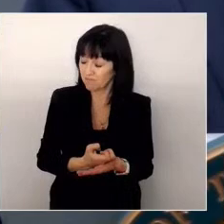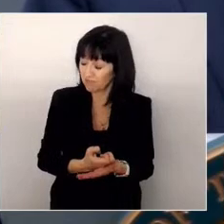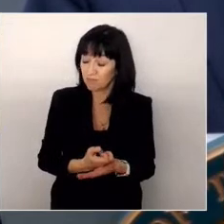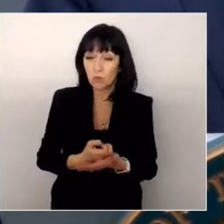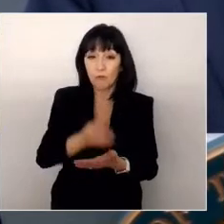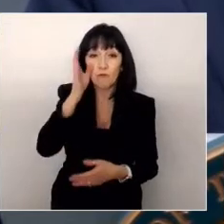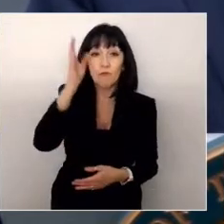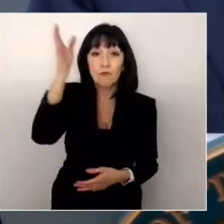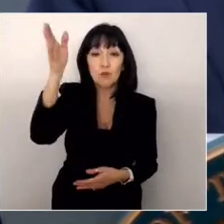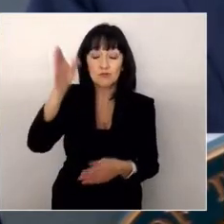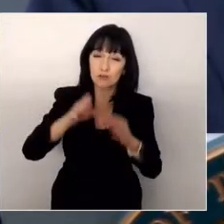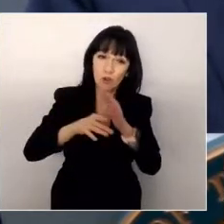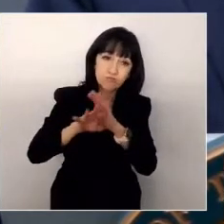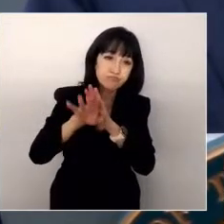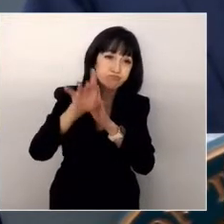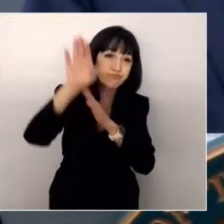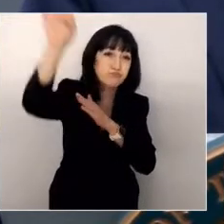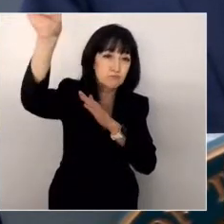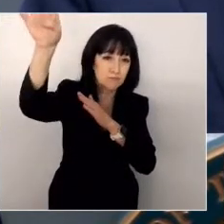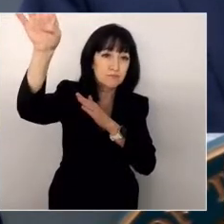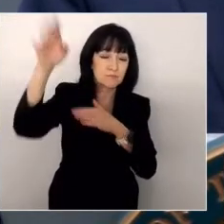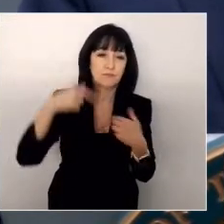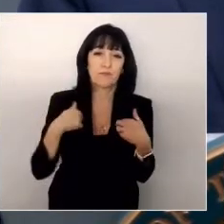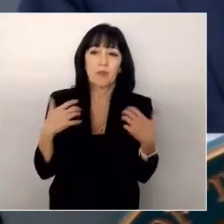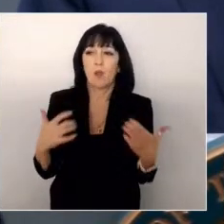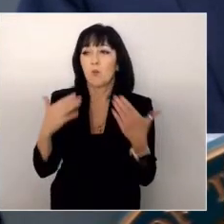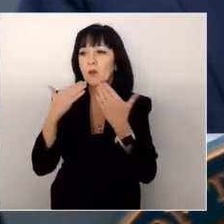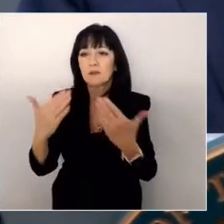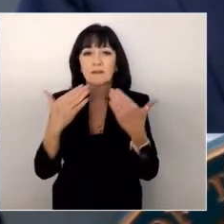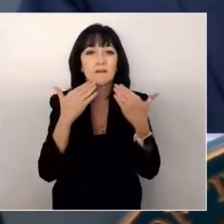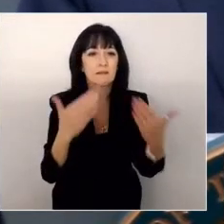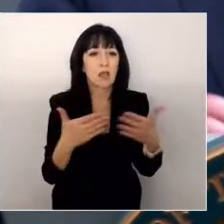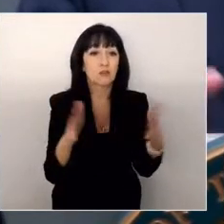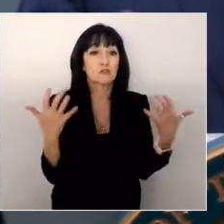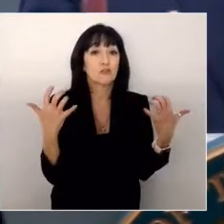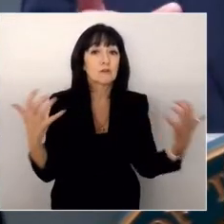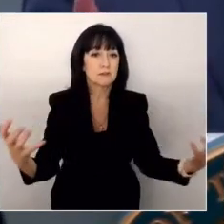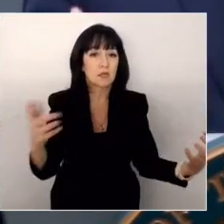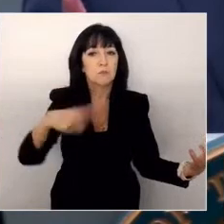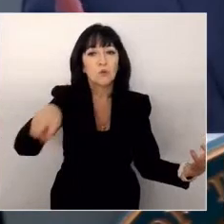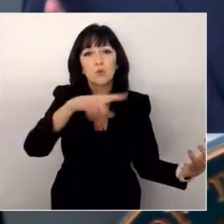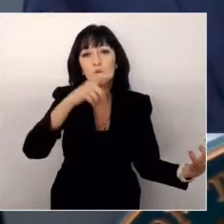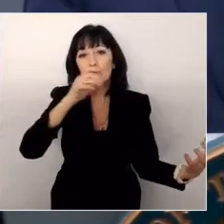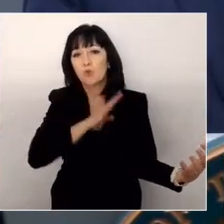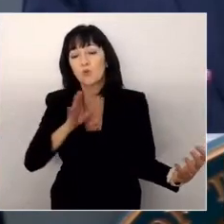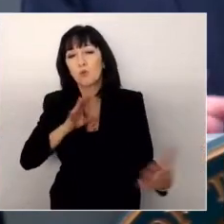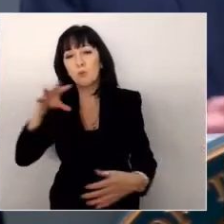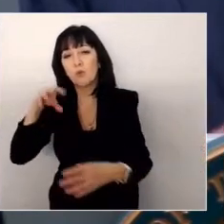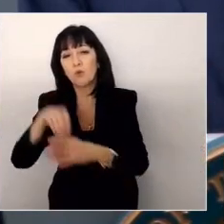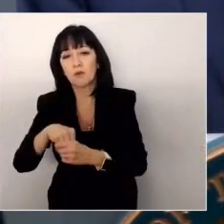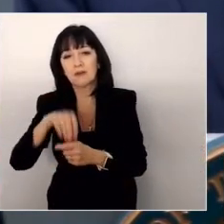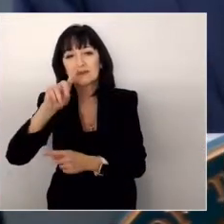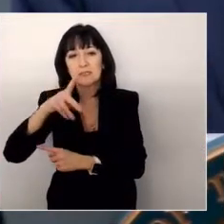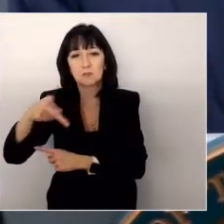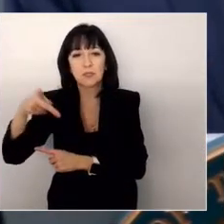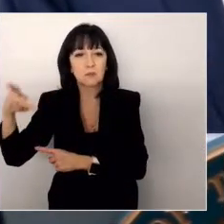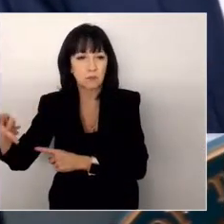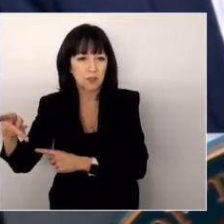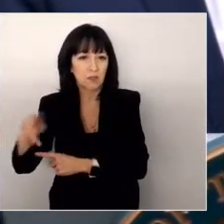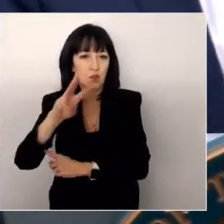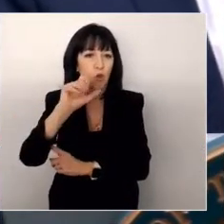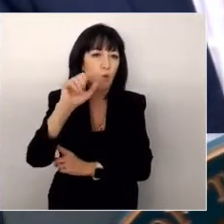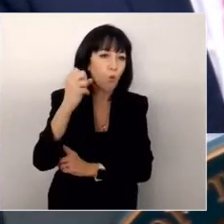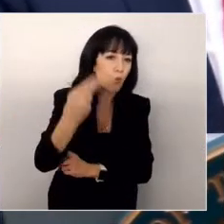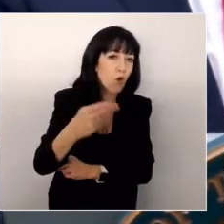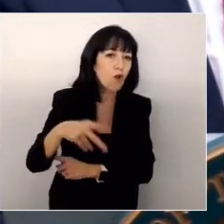thank members of the General Assembly who sit on the board of the DPP, Senators Walsh and Pennyjohn, Representatives Bush